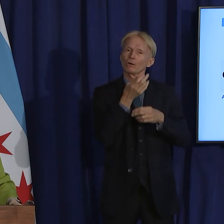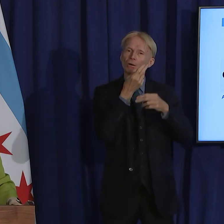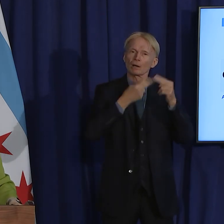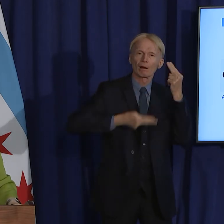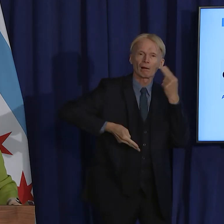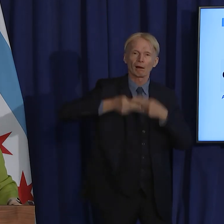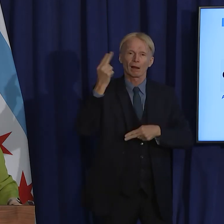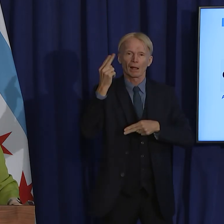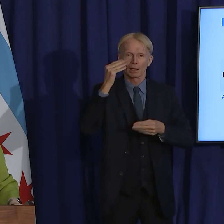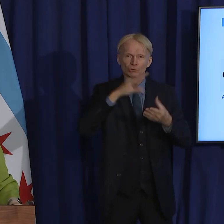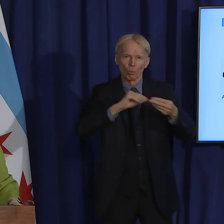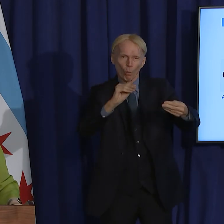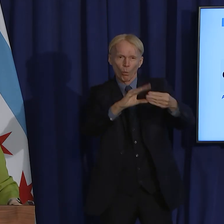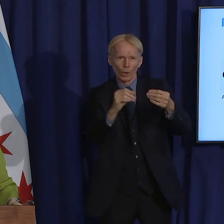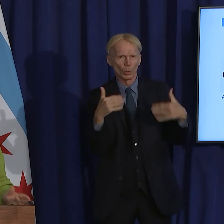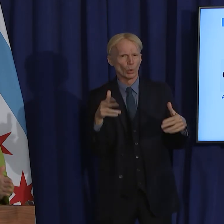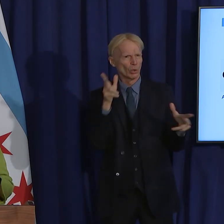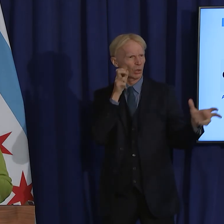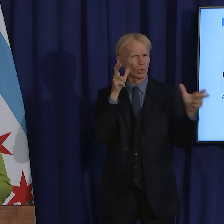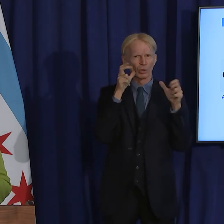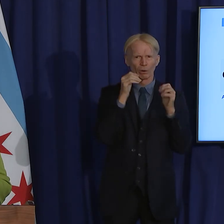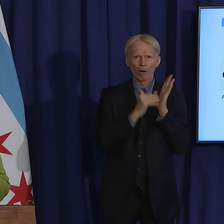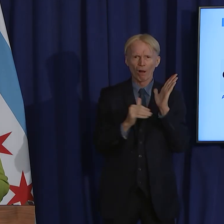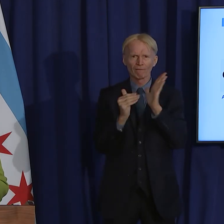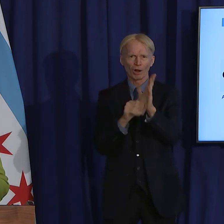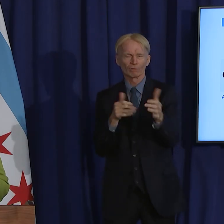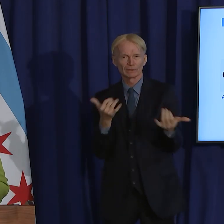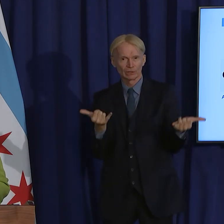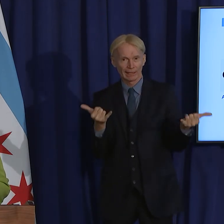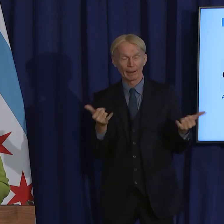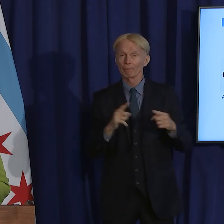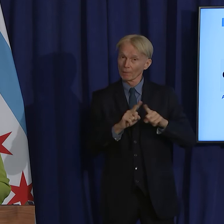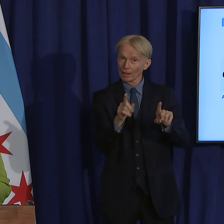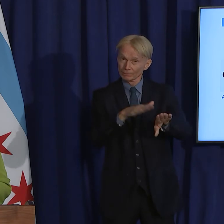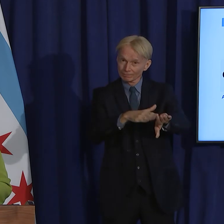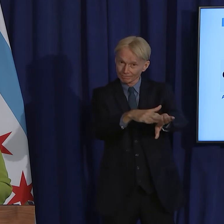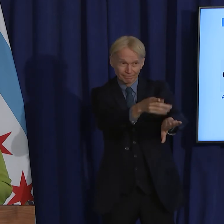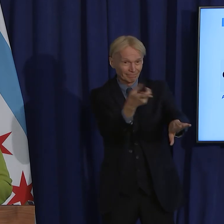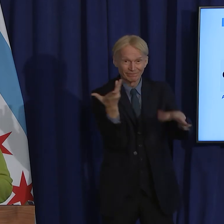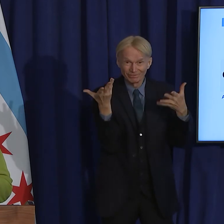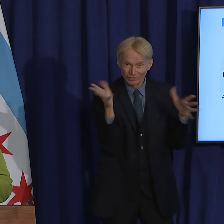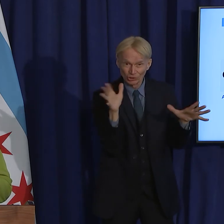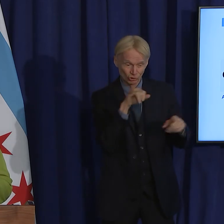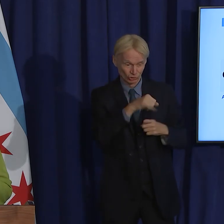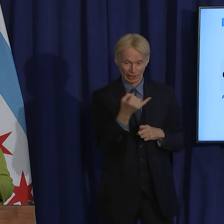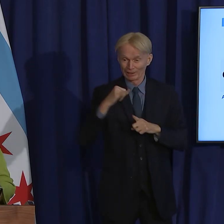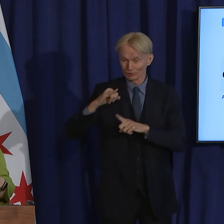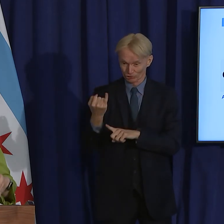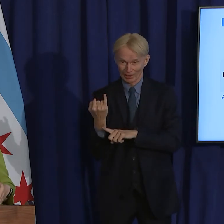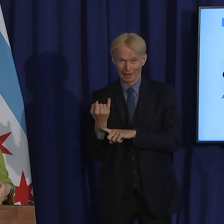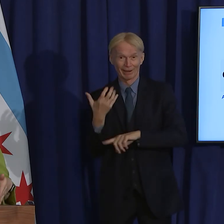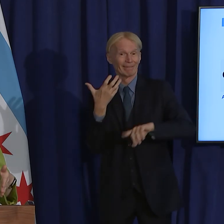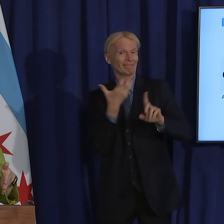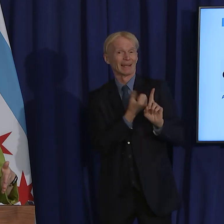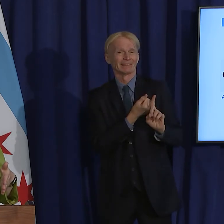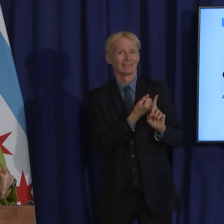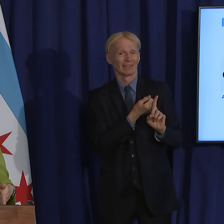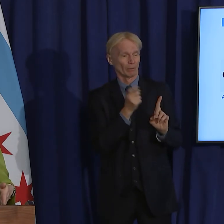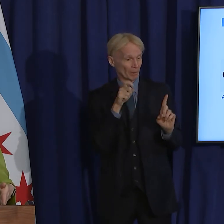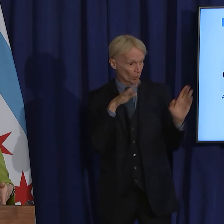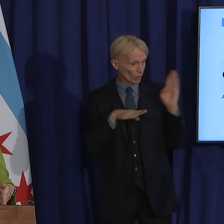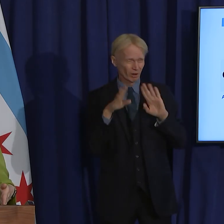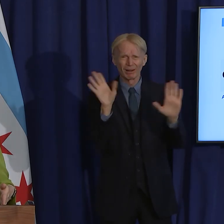know it's a large national story, people are hearing this. If people already got the Johnson & Johnson vaccine, there is nothing that they need to